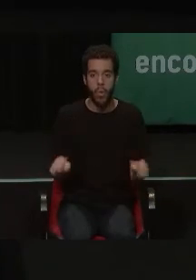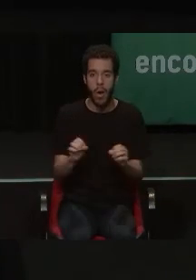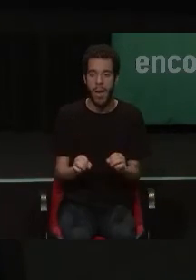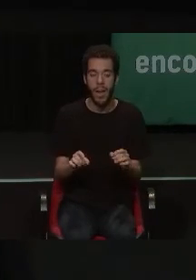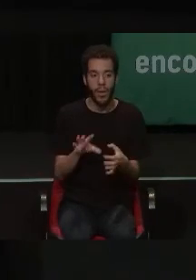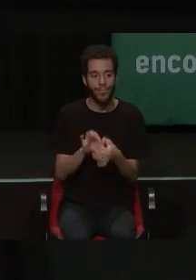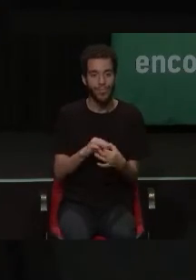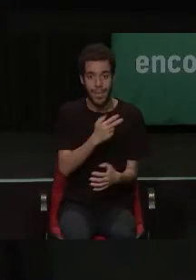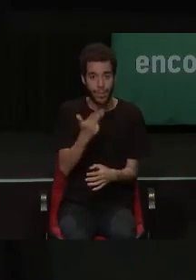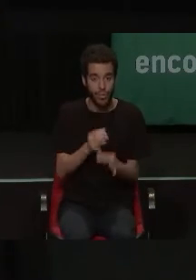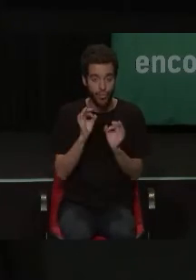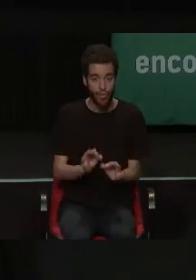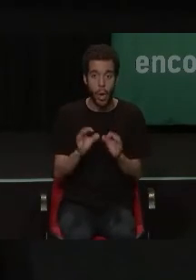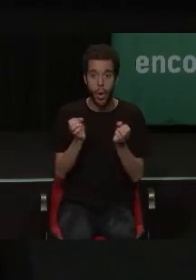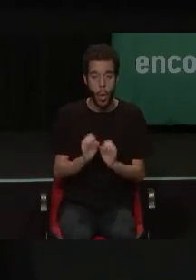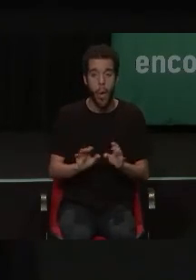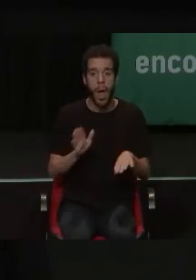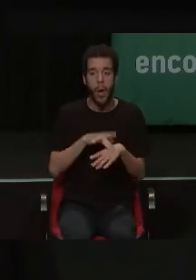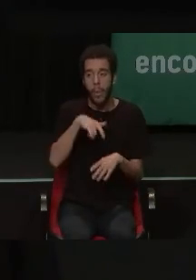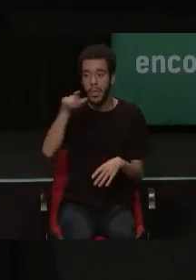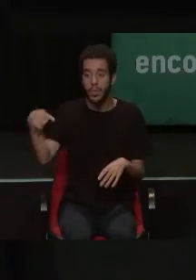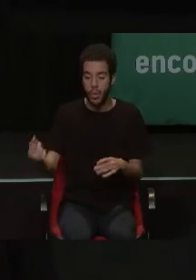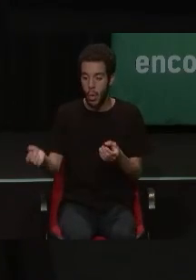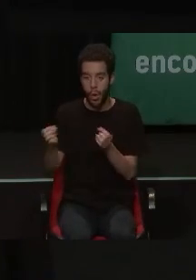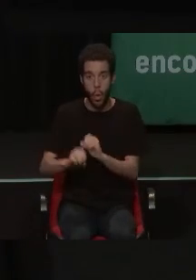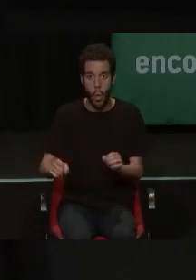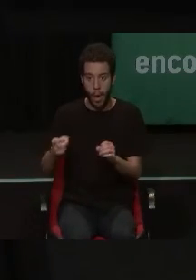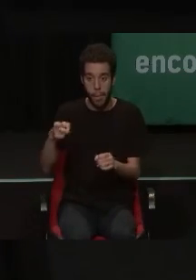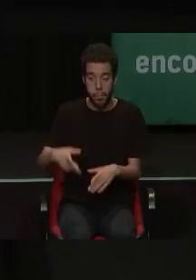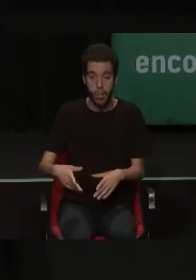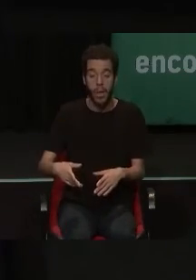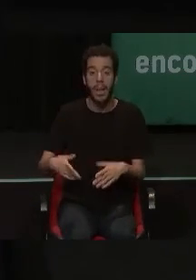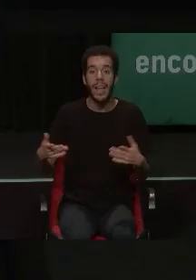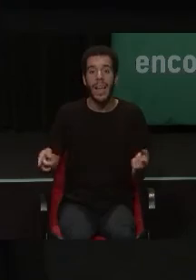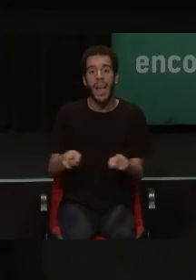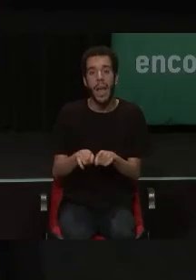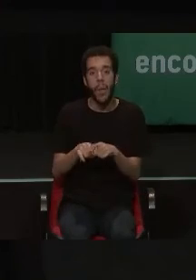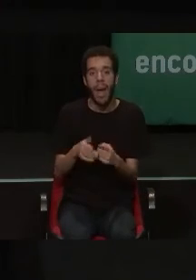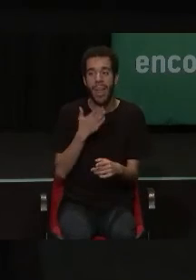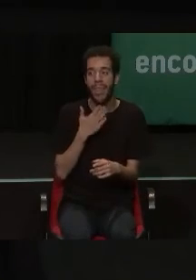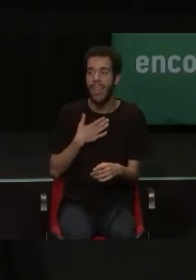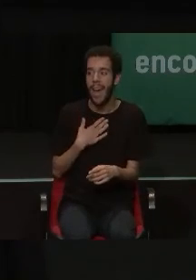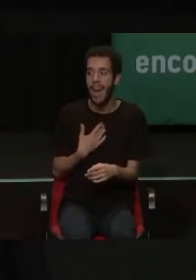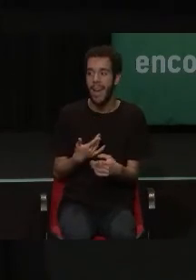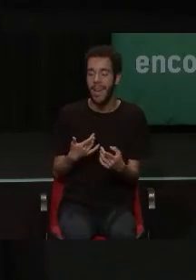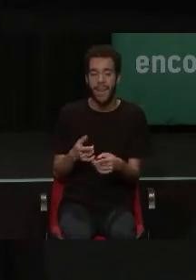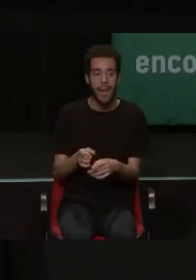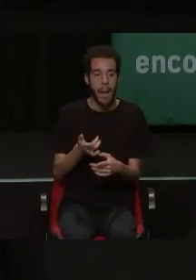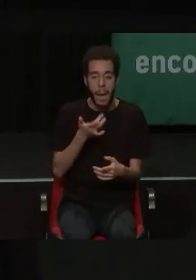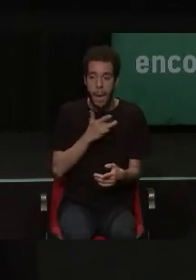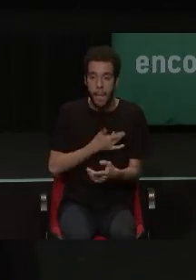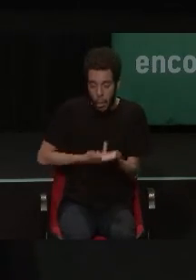regarding the primary attachment figures, the fact that people are not there present they will not give